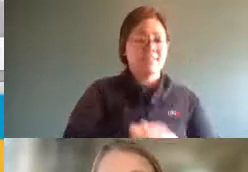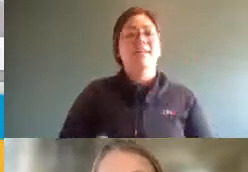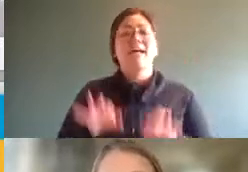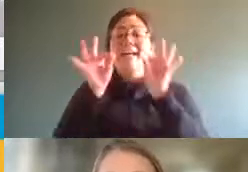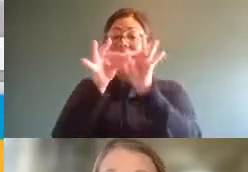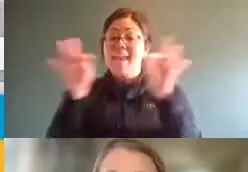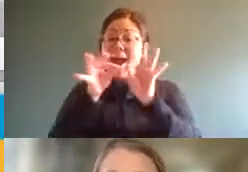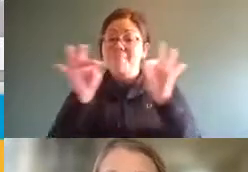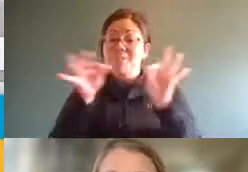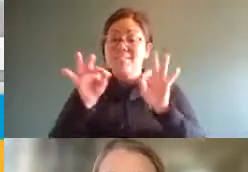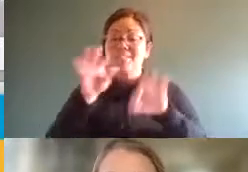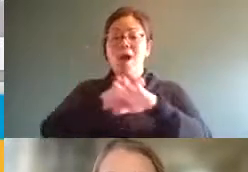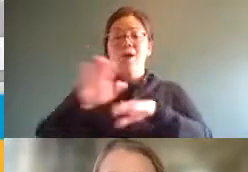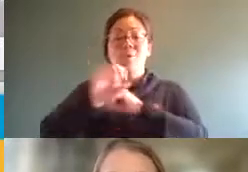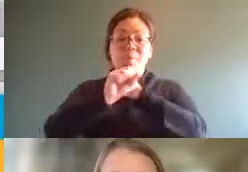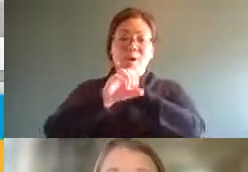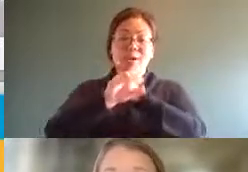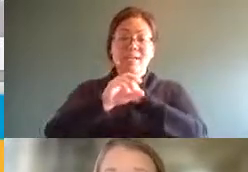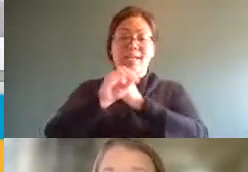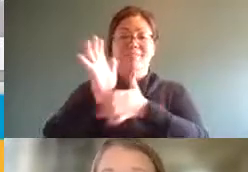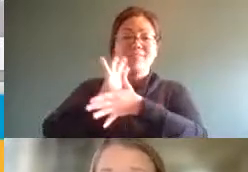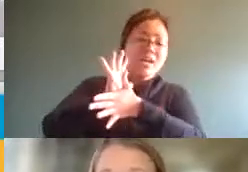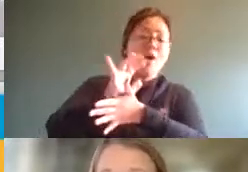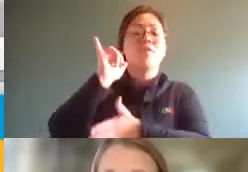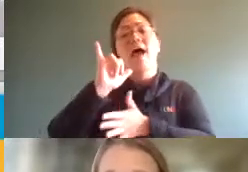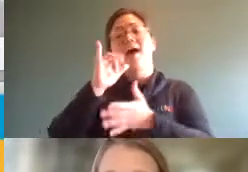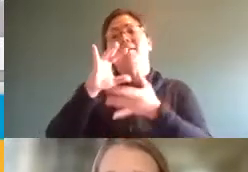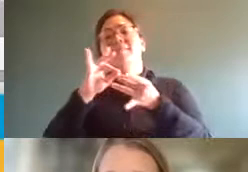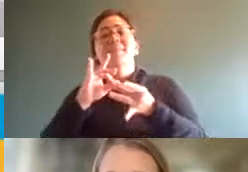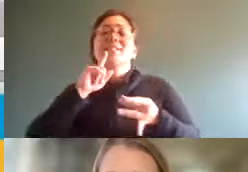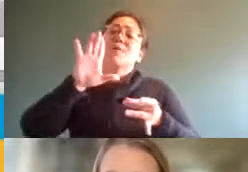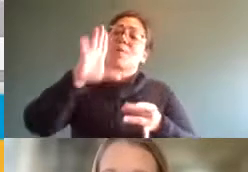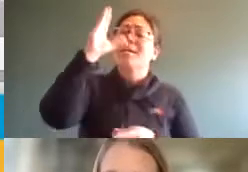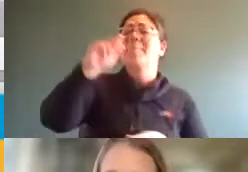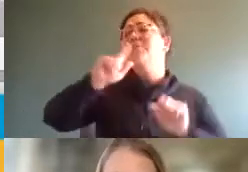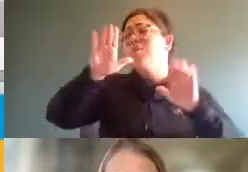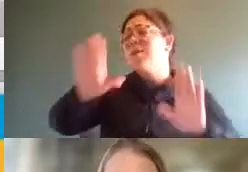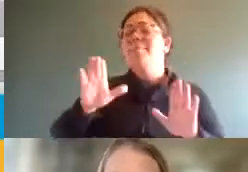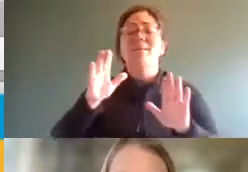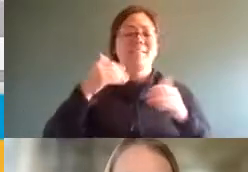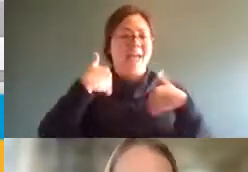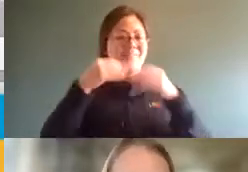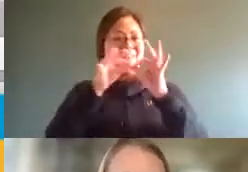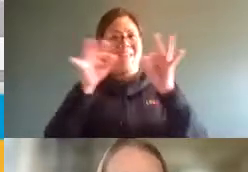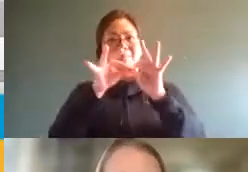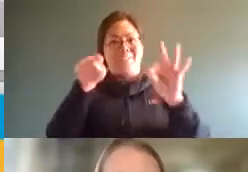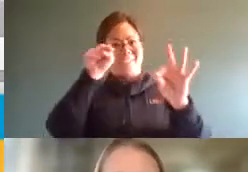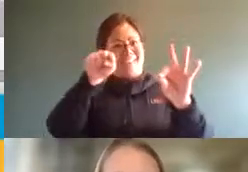captions on marketing videos that talk about how fabulous your company is and why people should want to work for